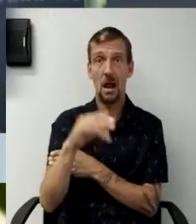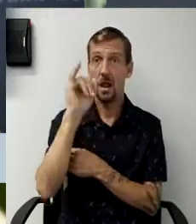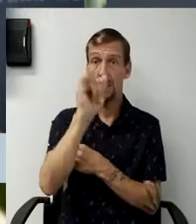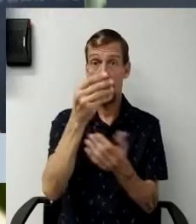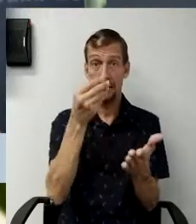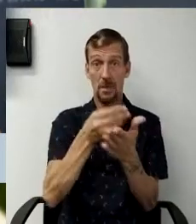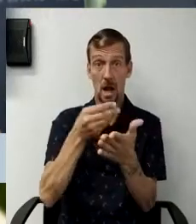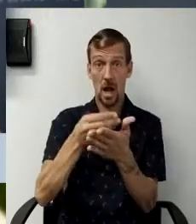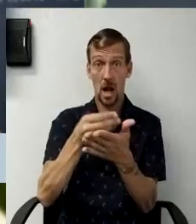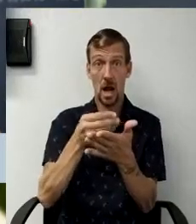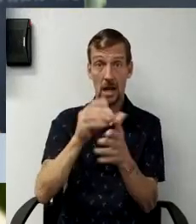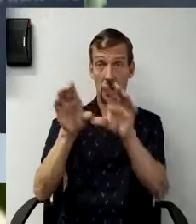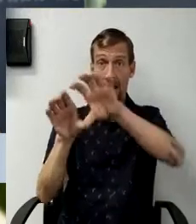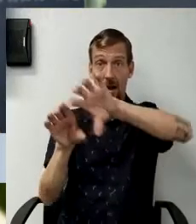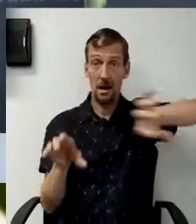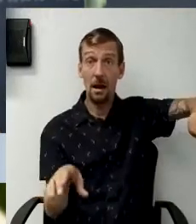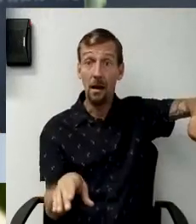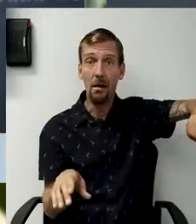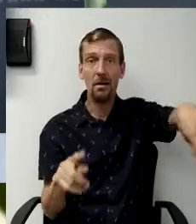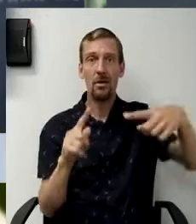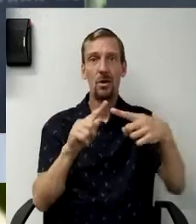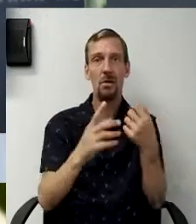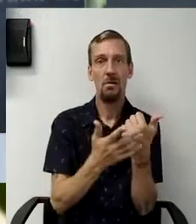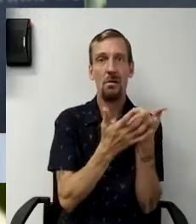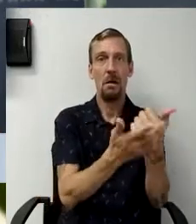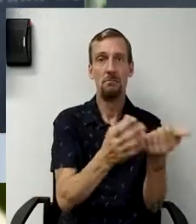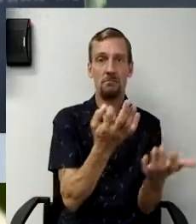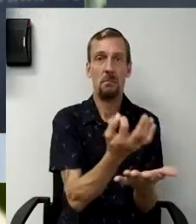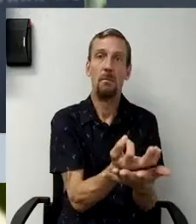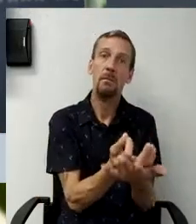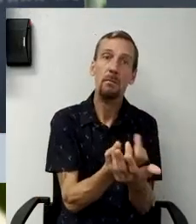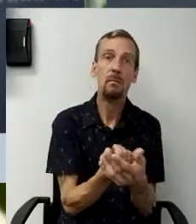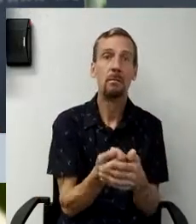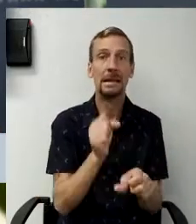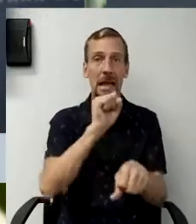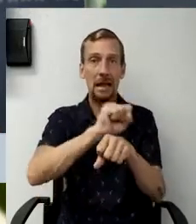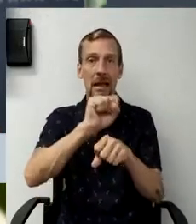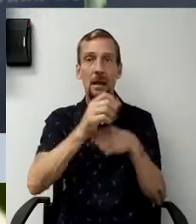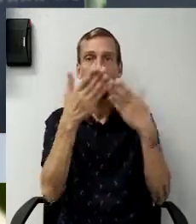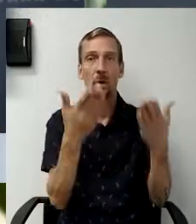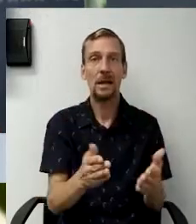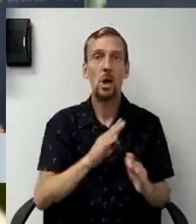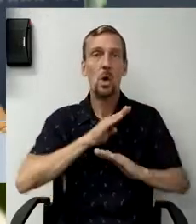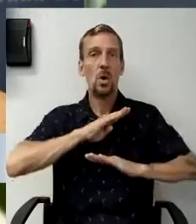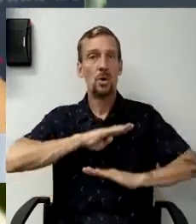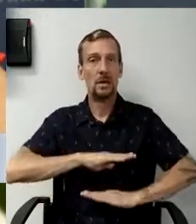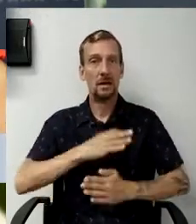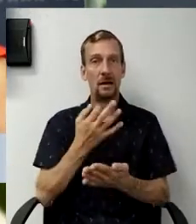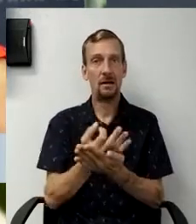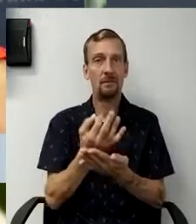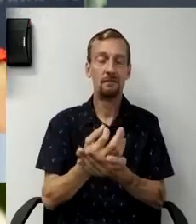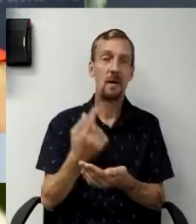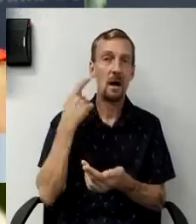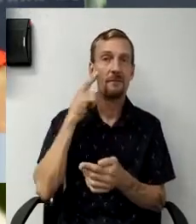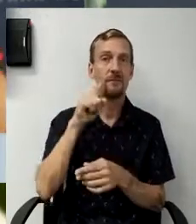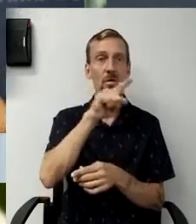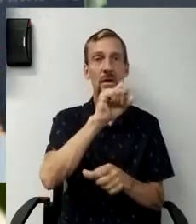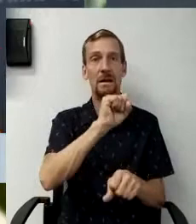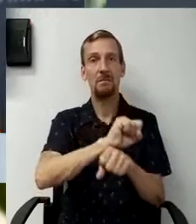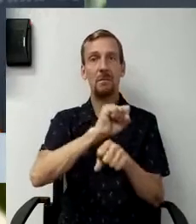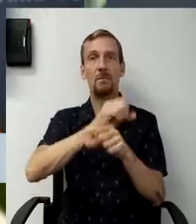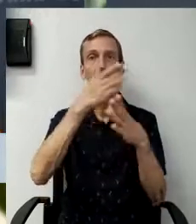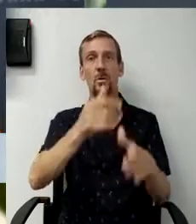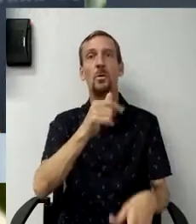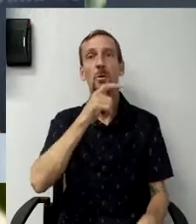funds were set aside to help fund the employee relief fund for employees that were